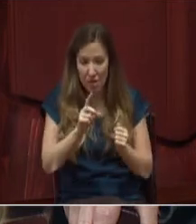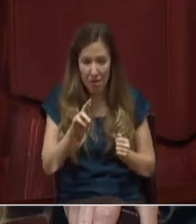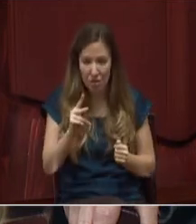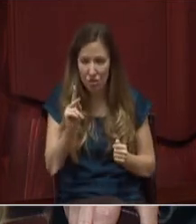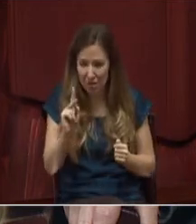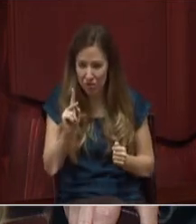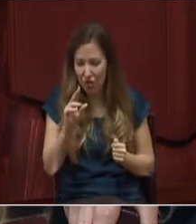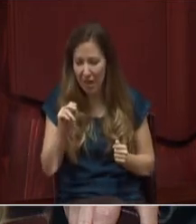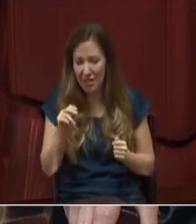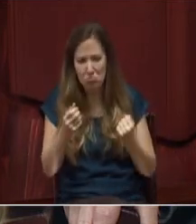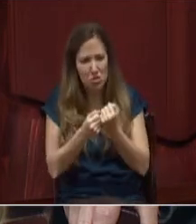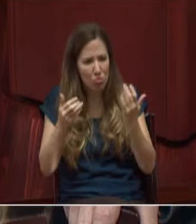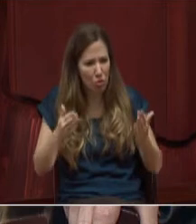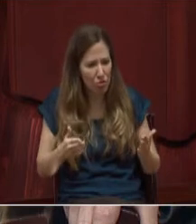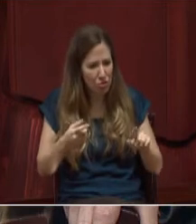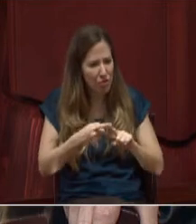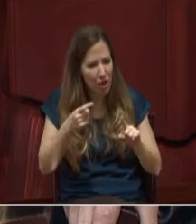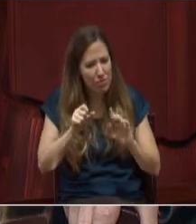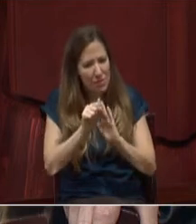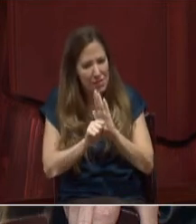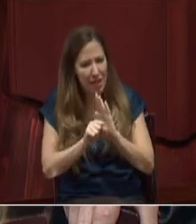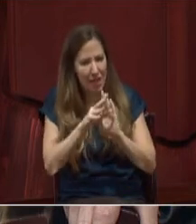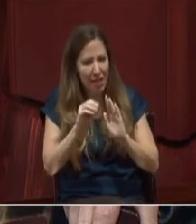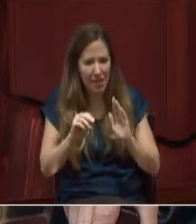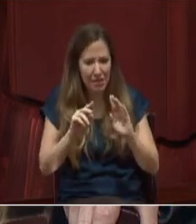subordinates in State Department as well as defense.